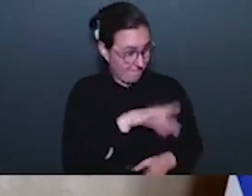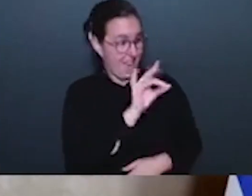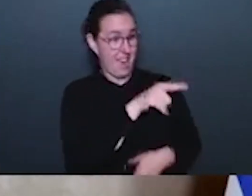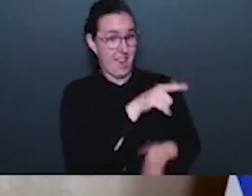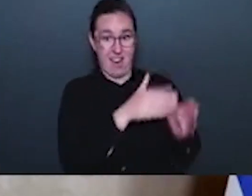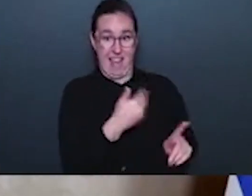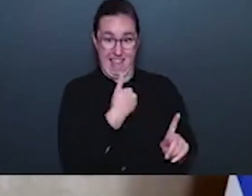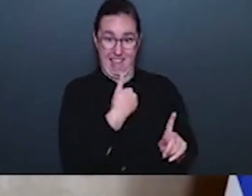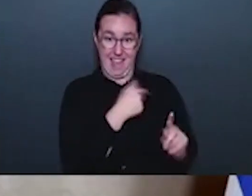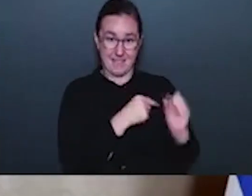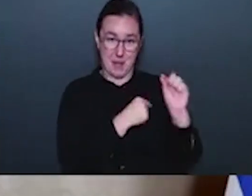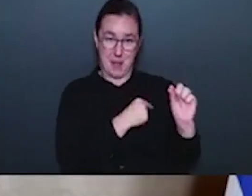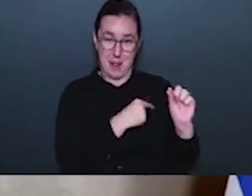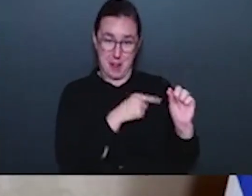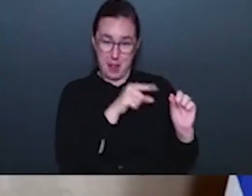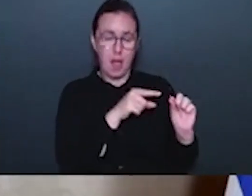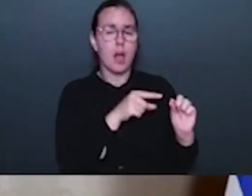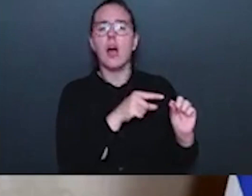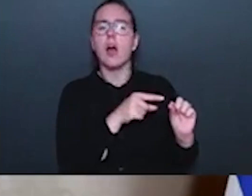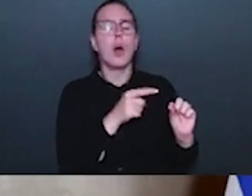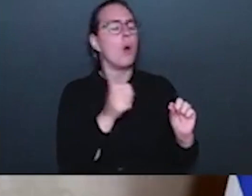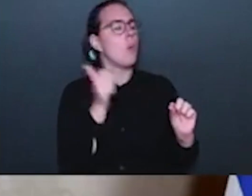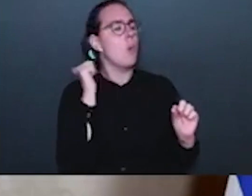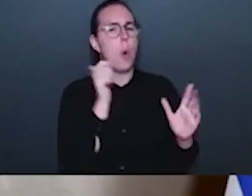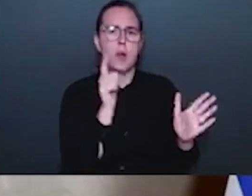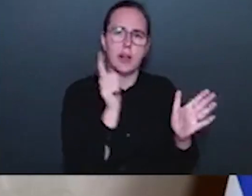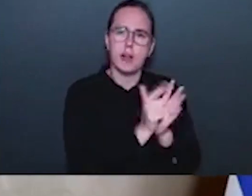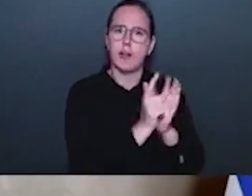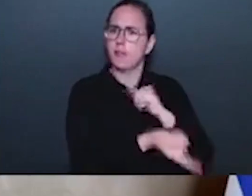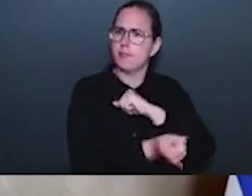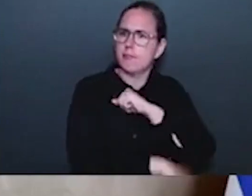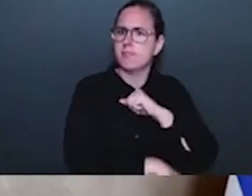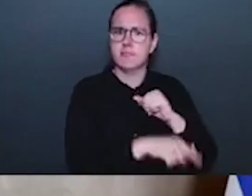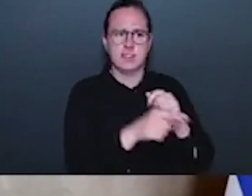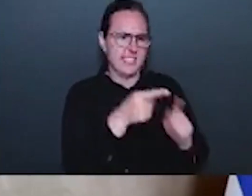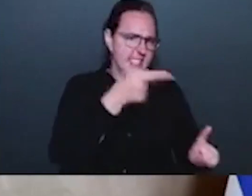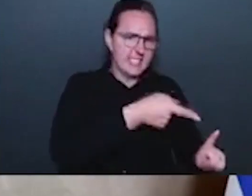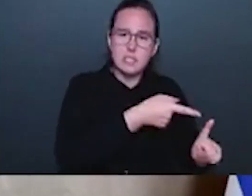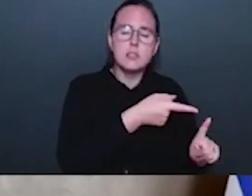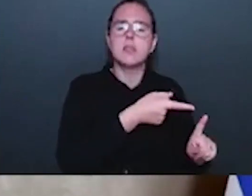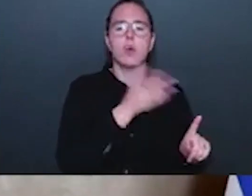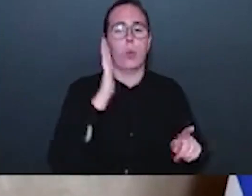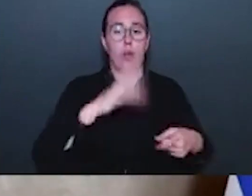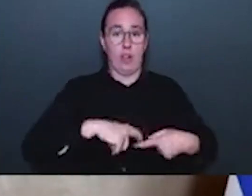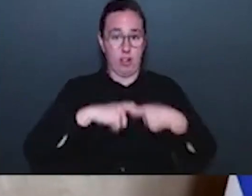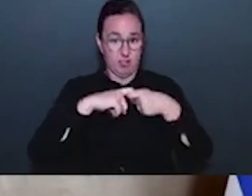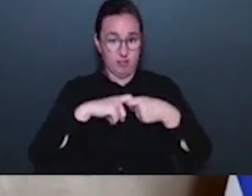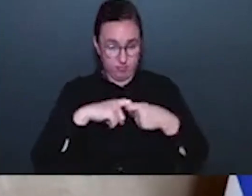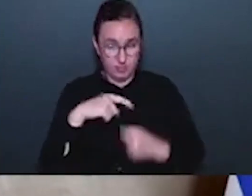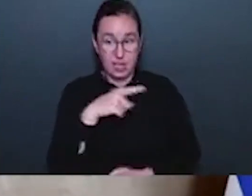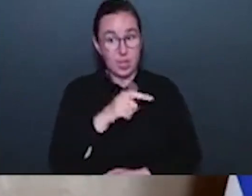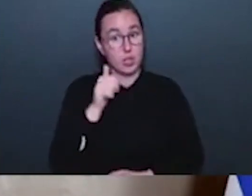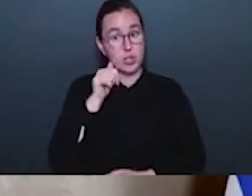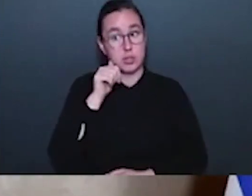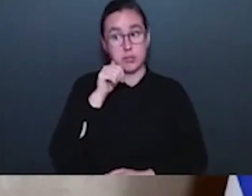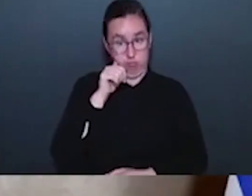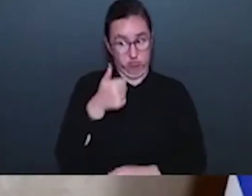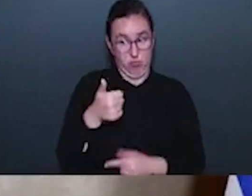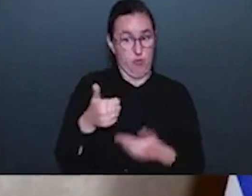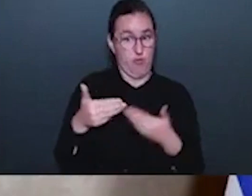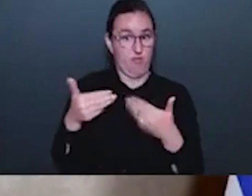shift in drug policy that favors fostering trusting and supportive relationships in health and social